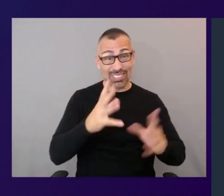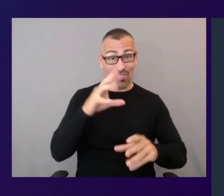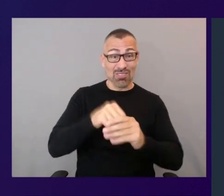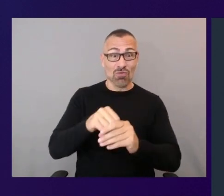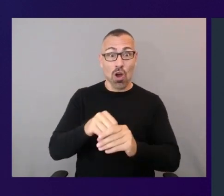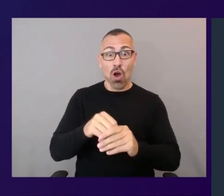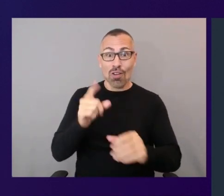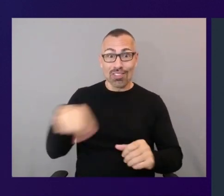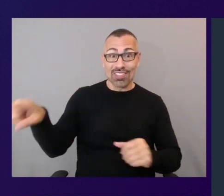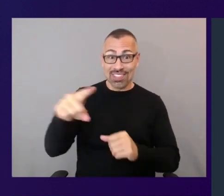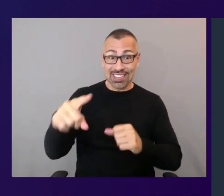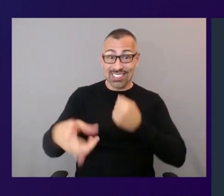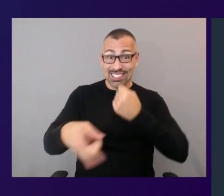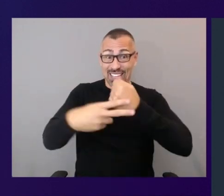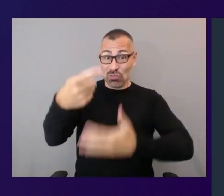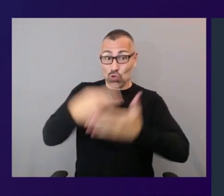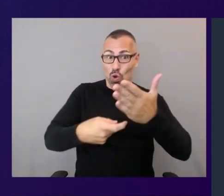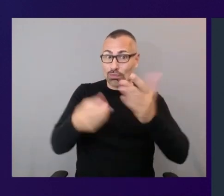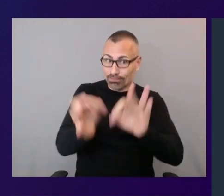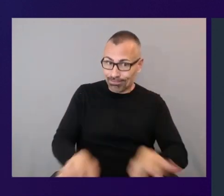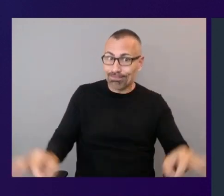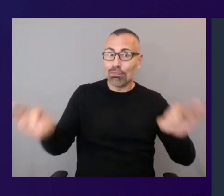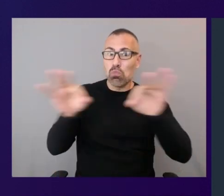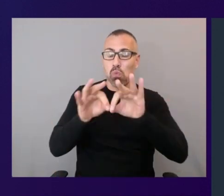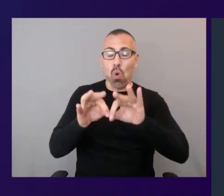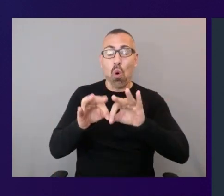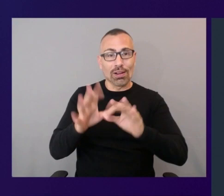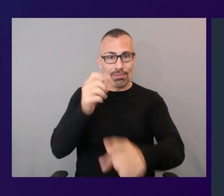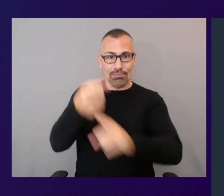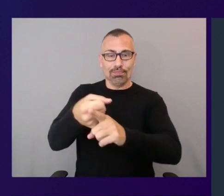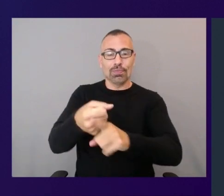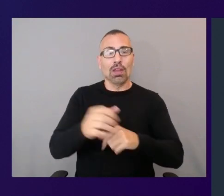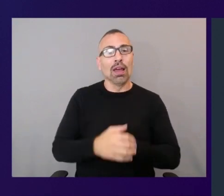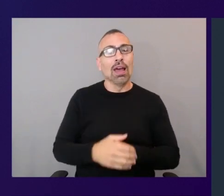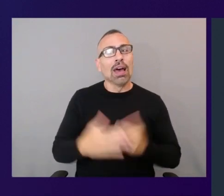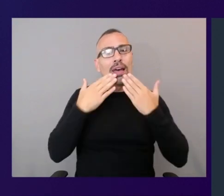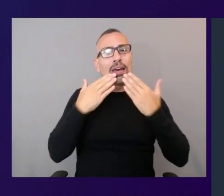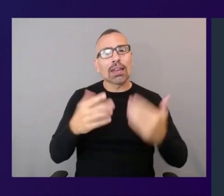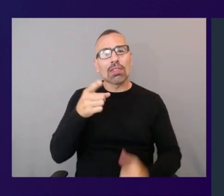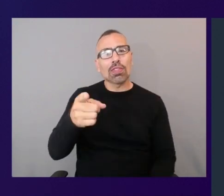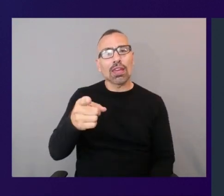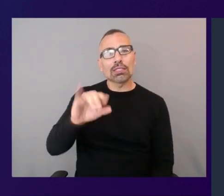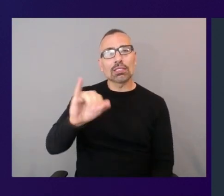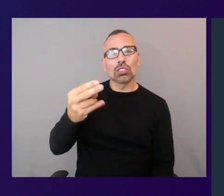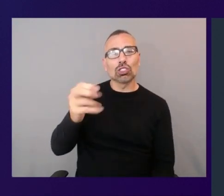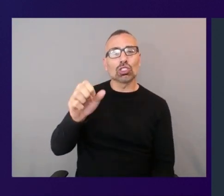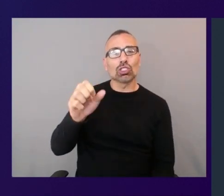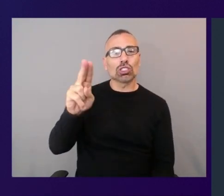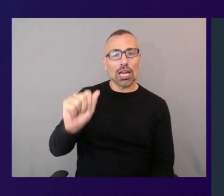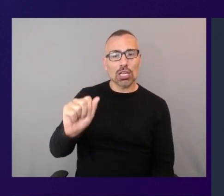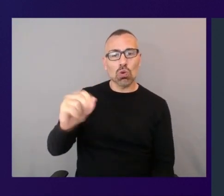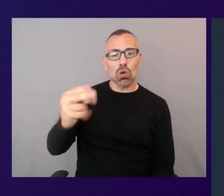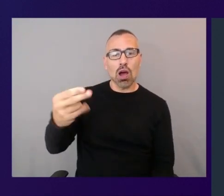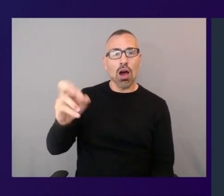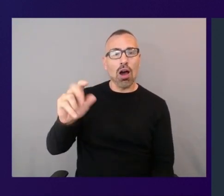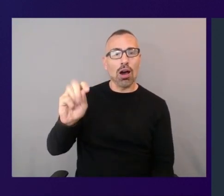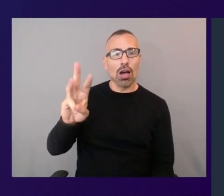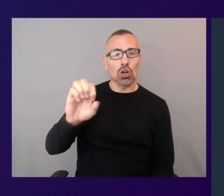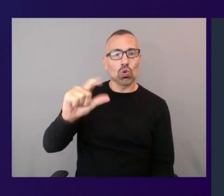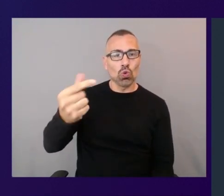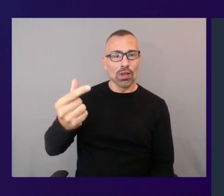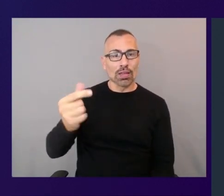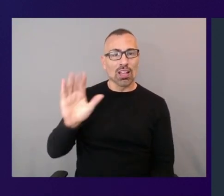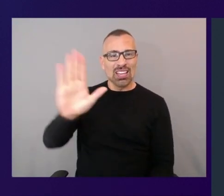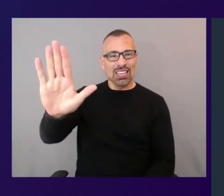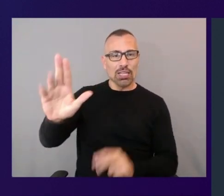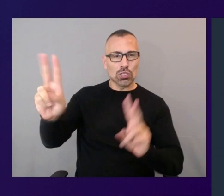on your bottom line. And I thank my colleague Joshua Hartwig for providing this quote to really emphasize that point.